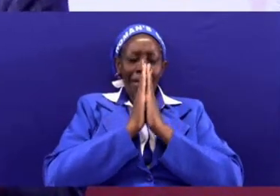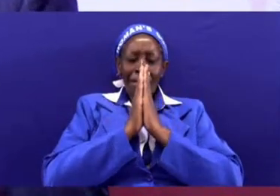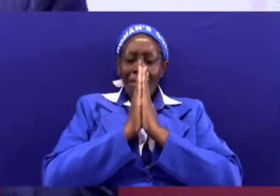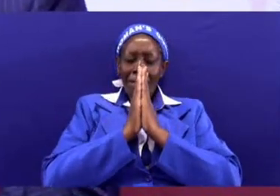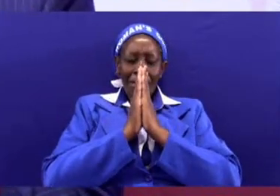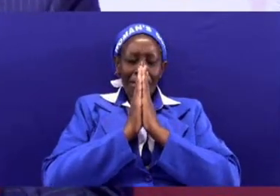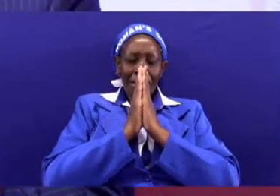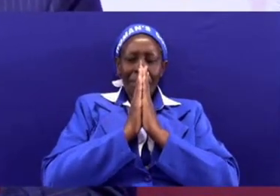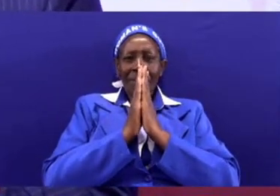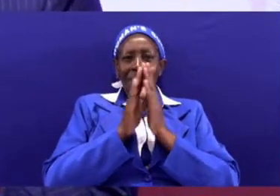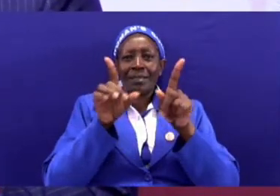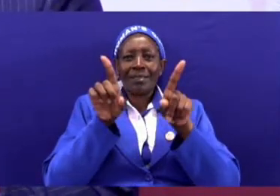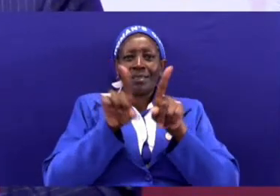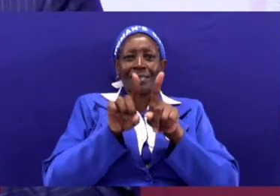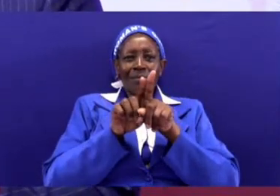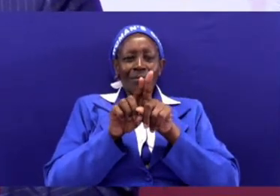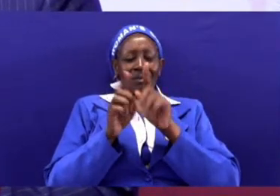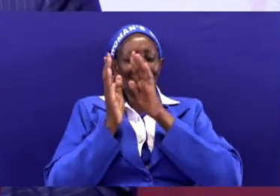as sleeping.